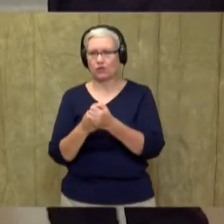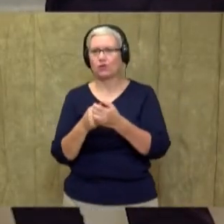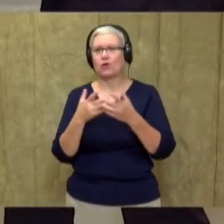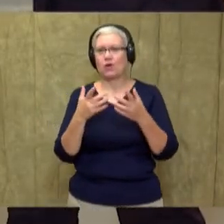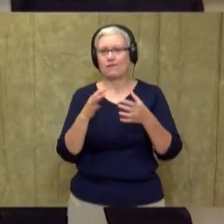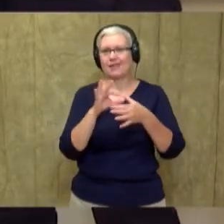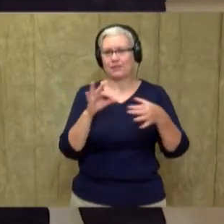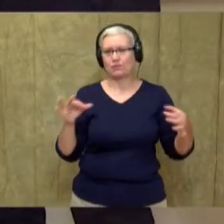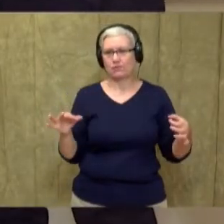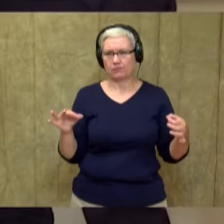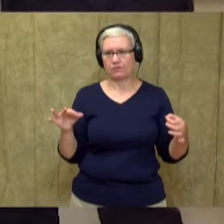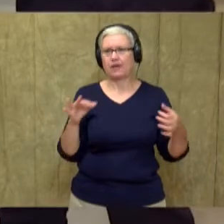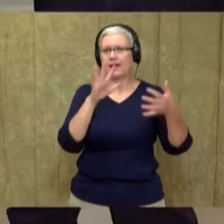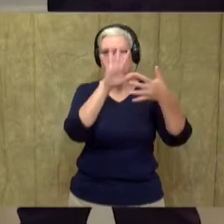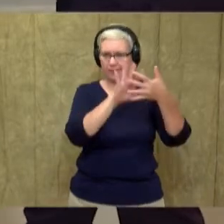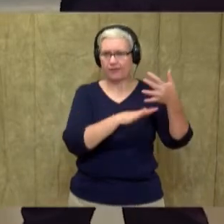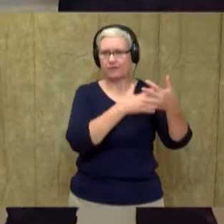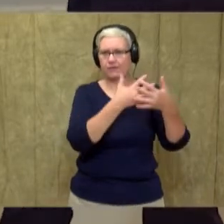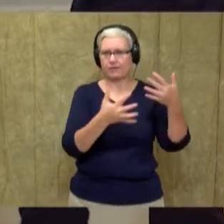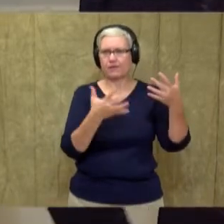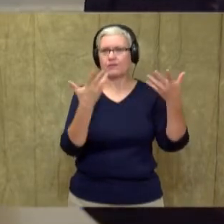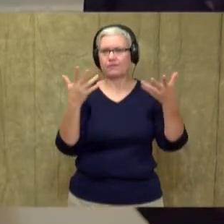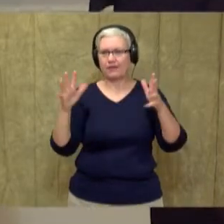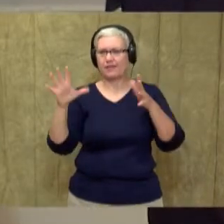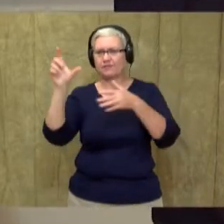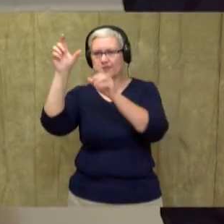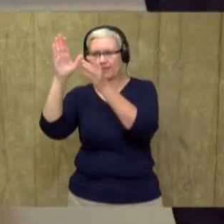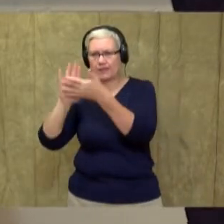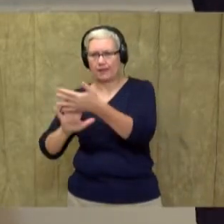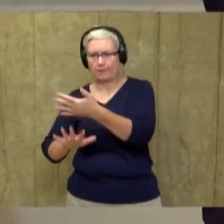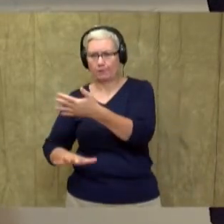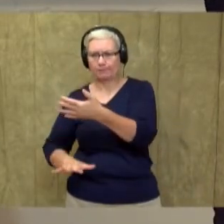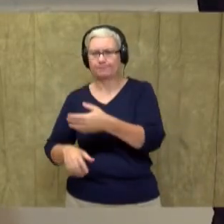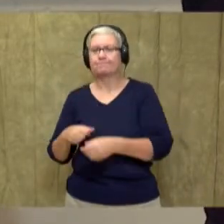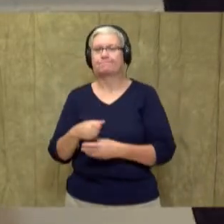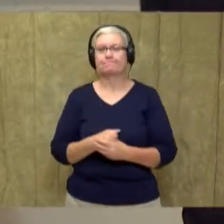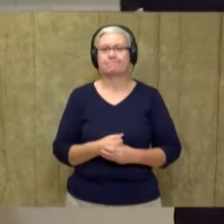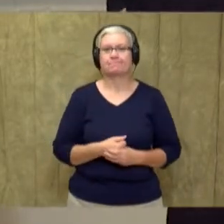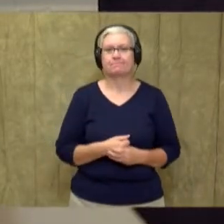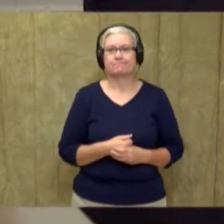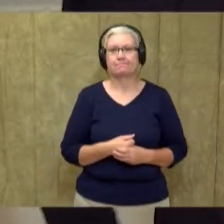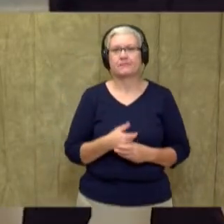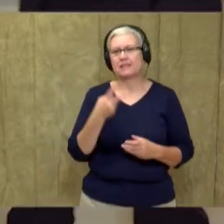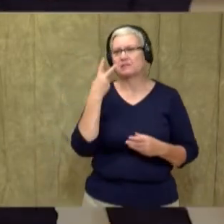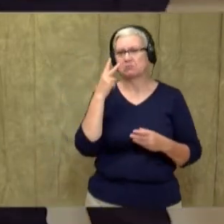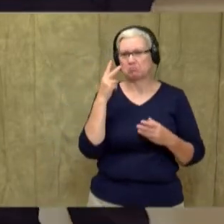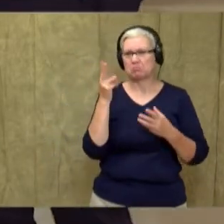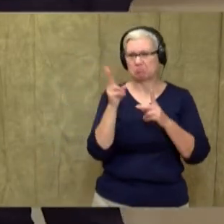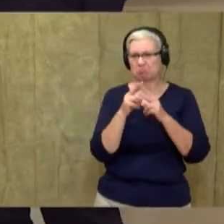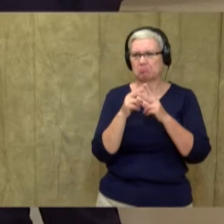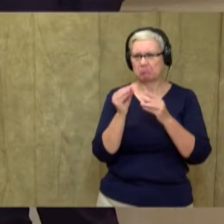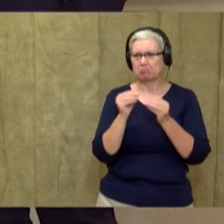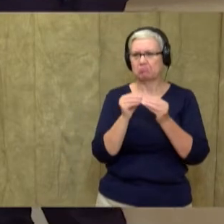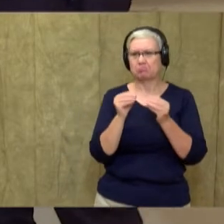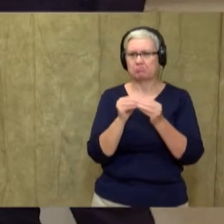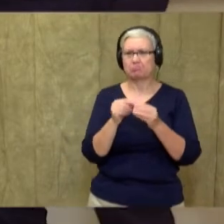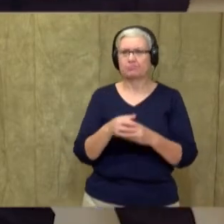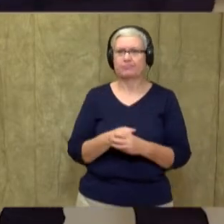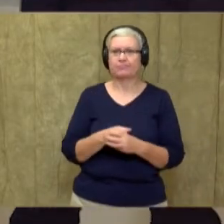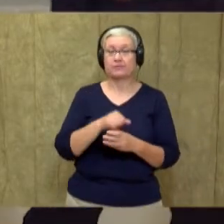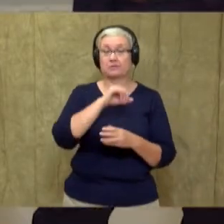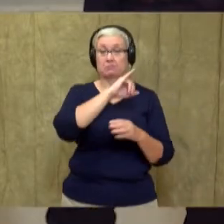equations and our graph in order to complete these tables. Let's take a look at a couple more. So here we're looking at